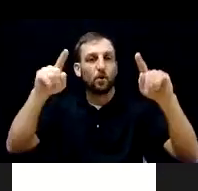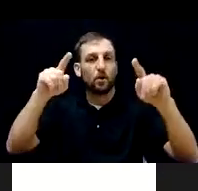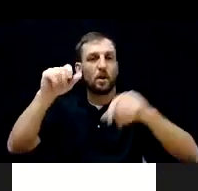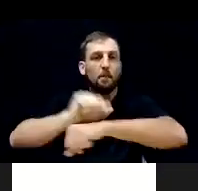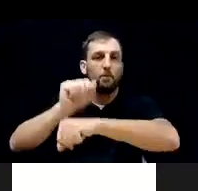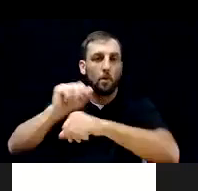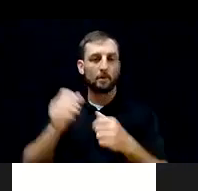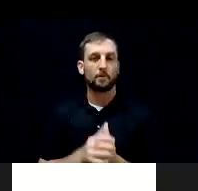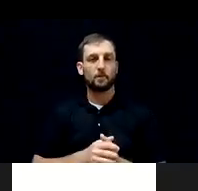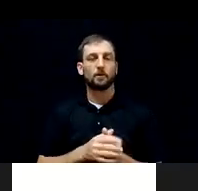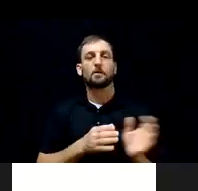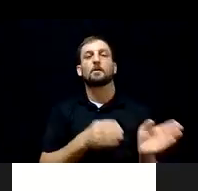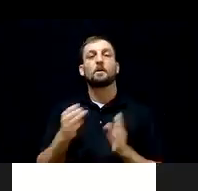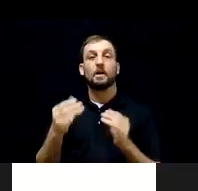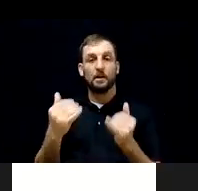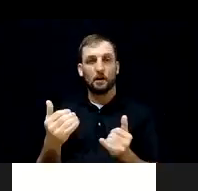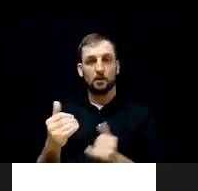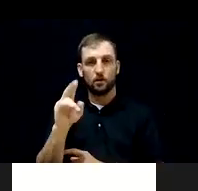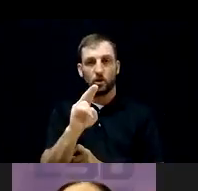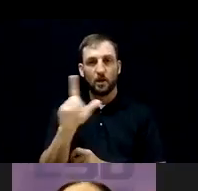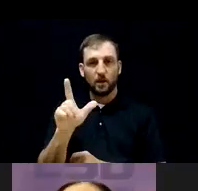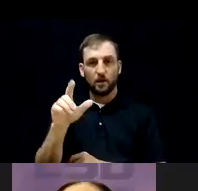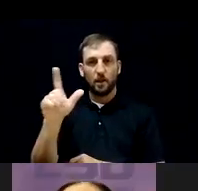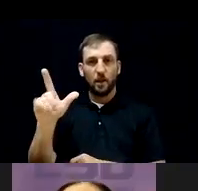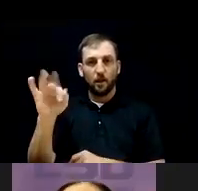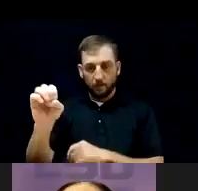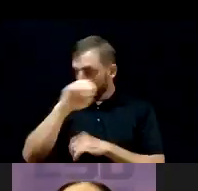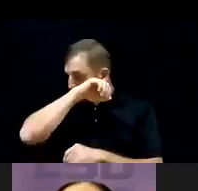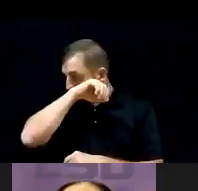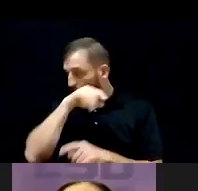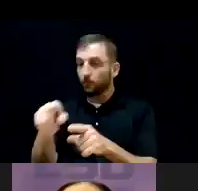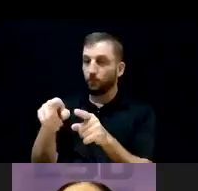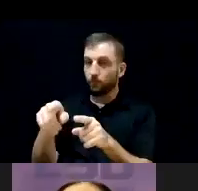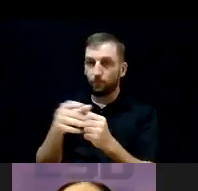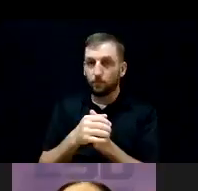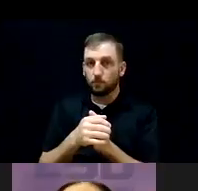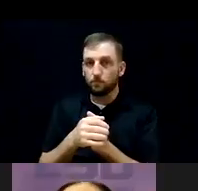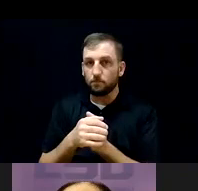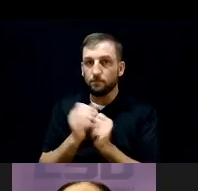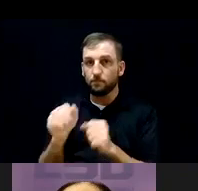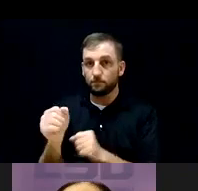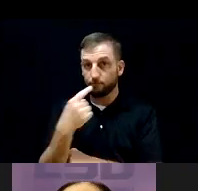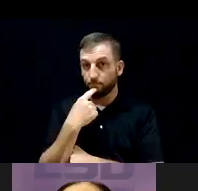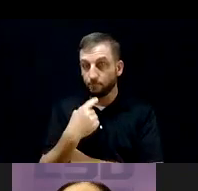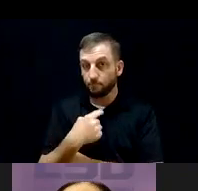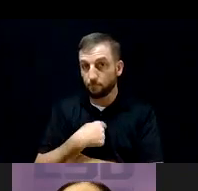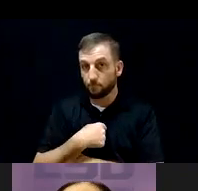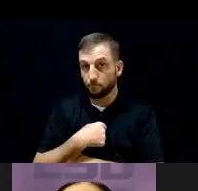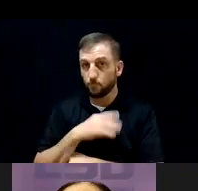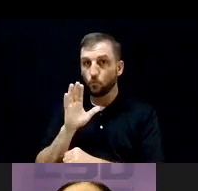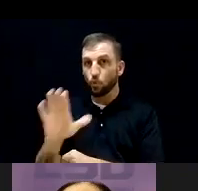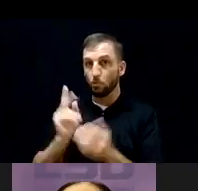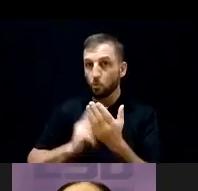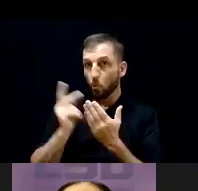Okay, so now UL Life, can you tell us what is the overall goal of your